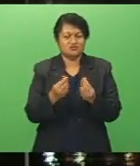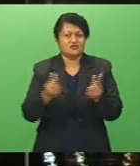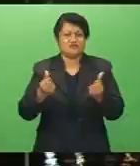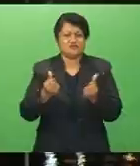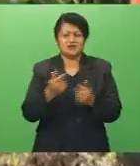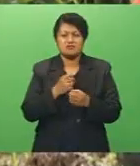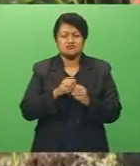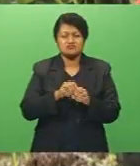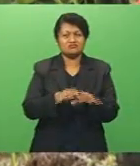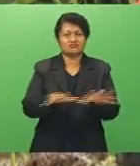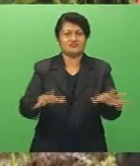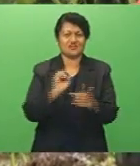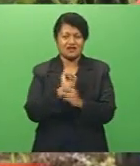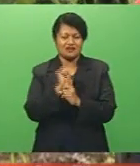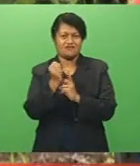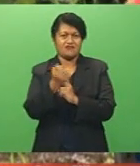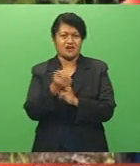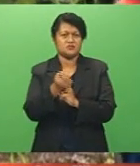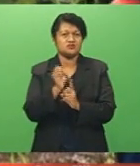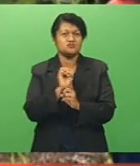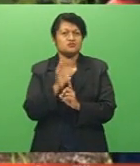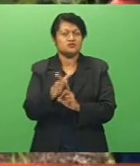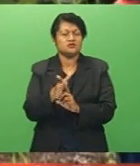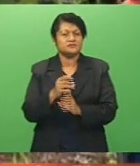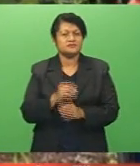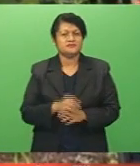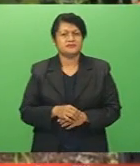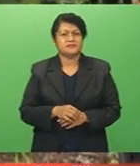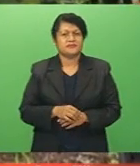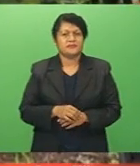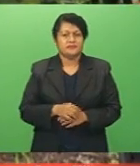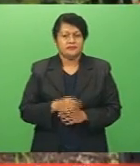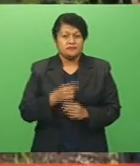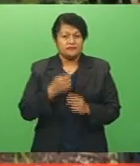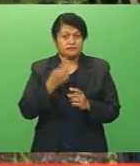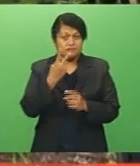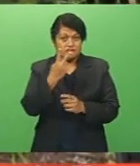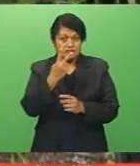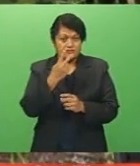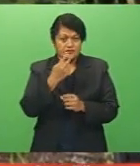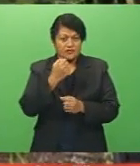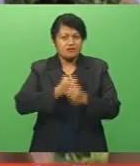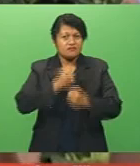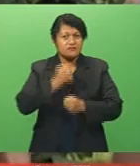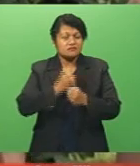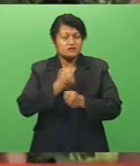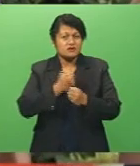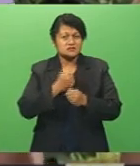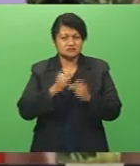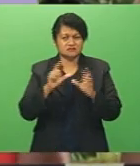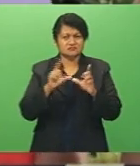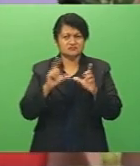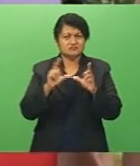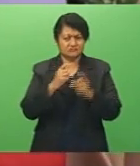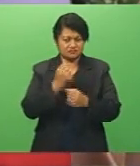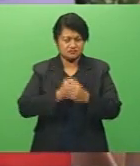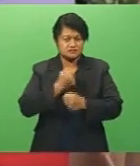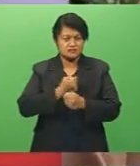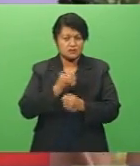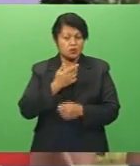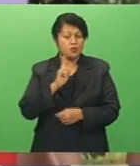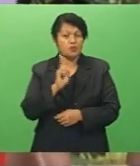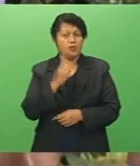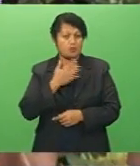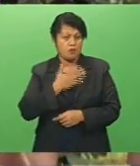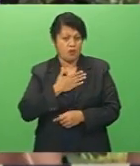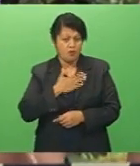environment. These protesters are seeking answers from 2 cement factories. What we want the factories to do is tell